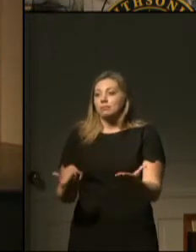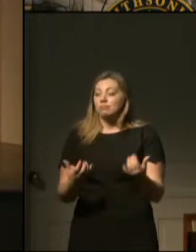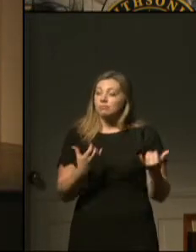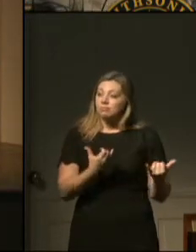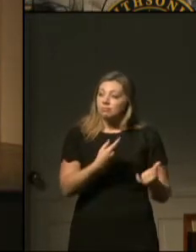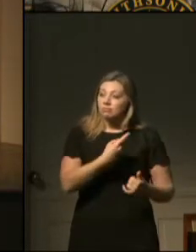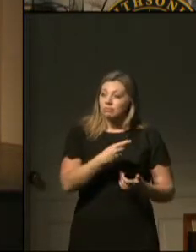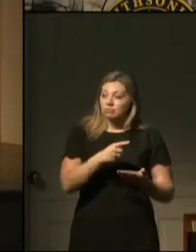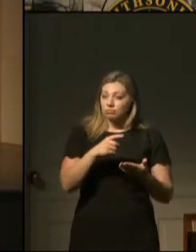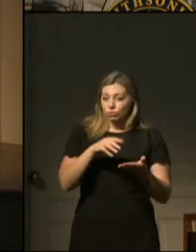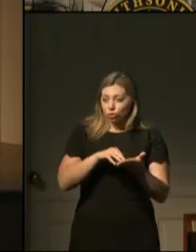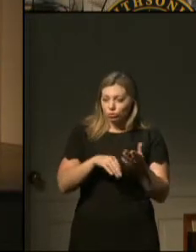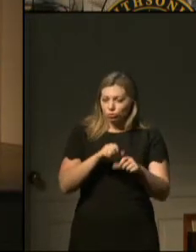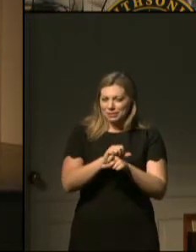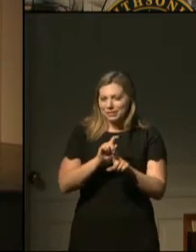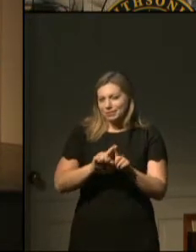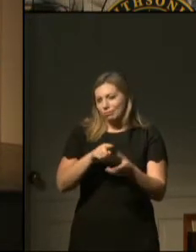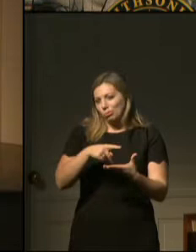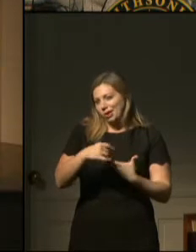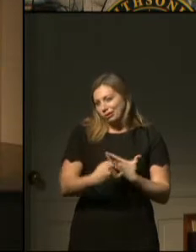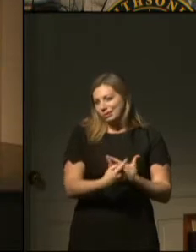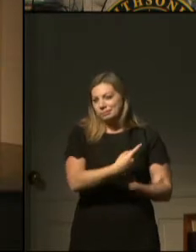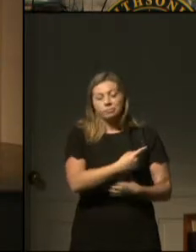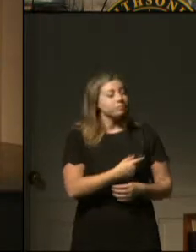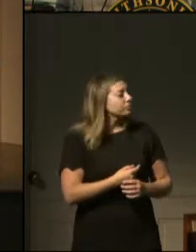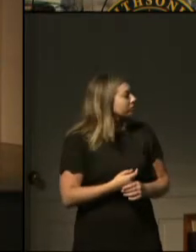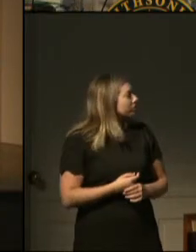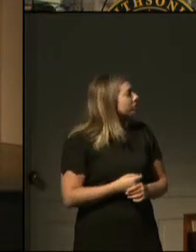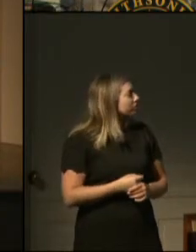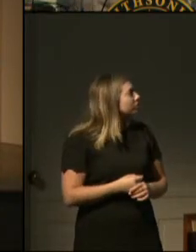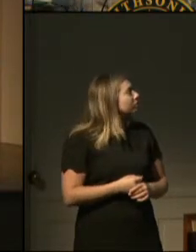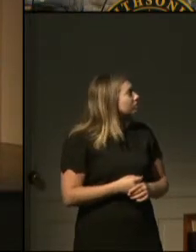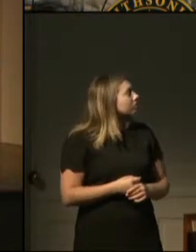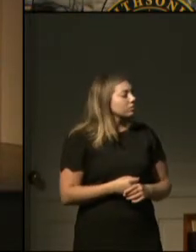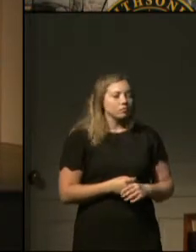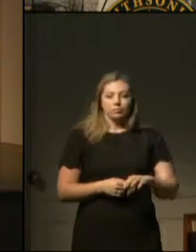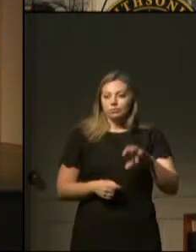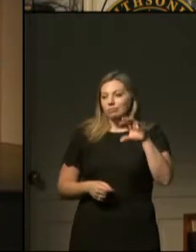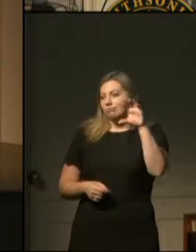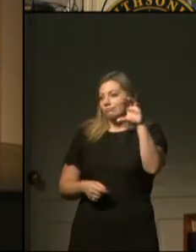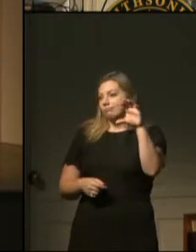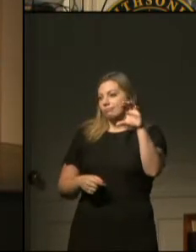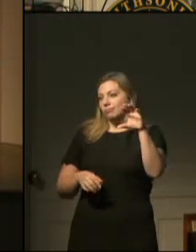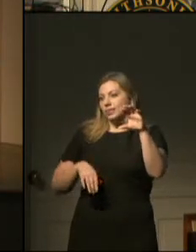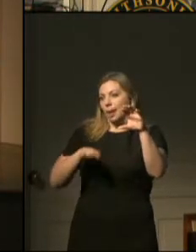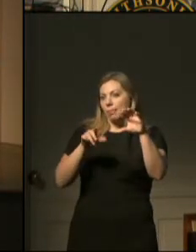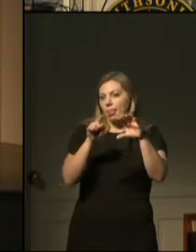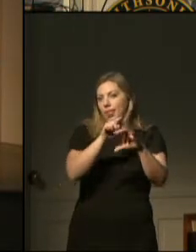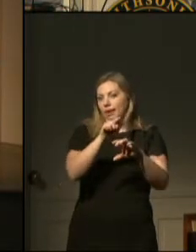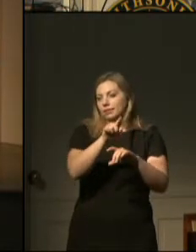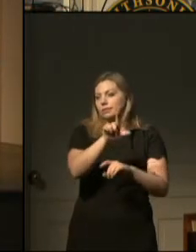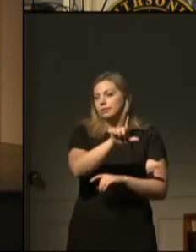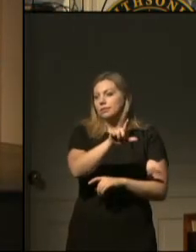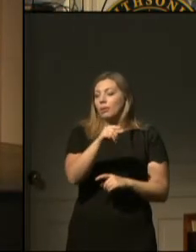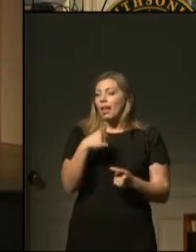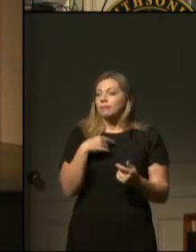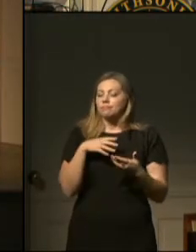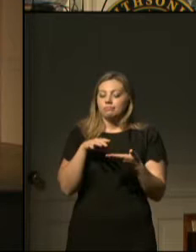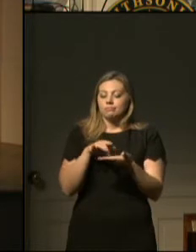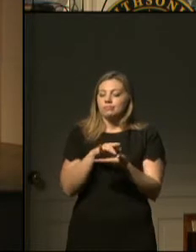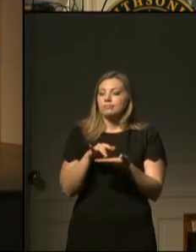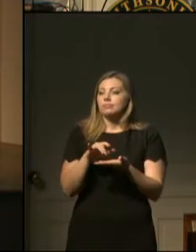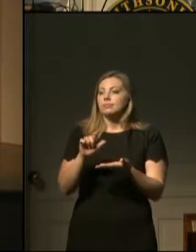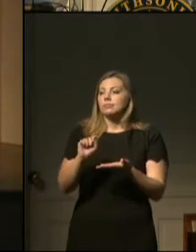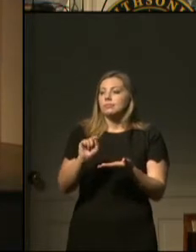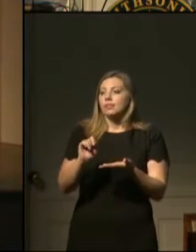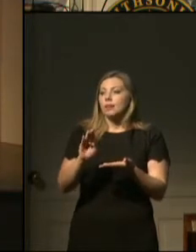currently working on different kinds of projects. This up here, up the top left, you can't really see it, but there's a little tablet that is over